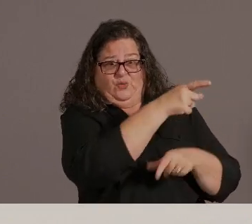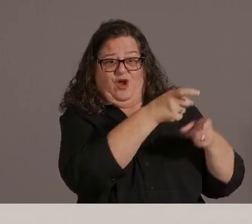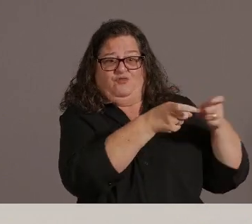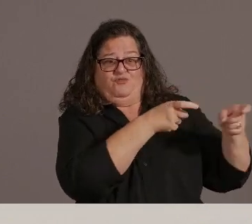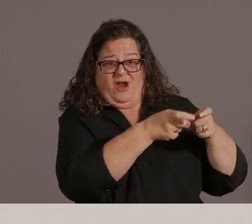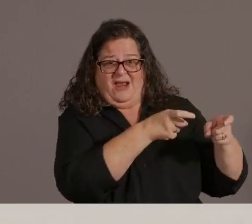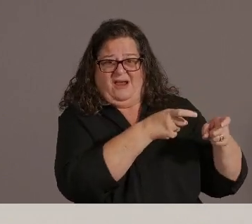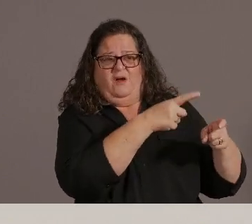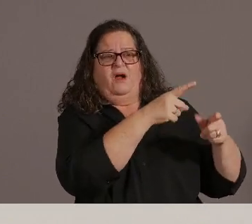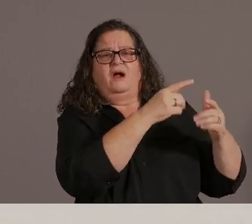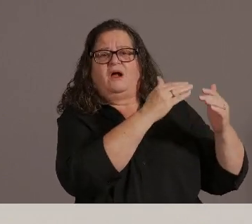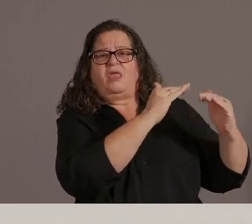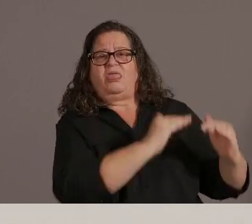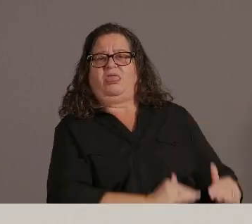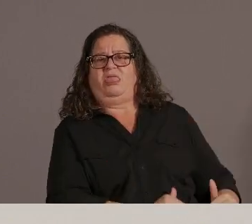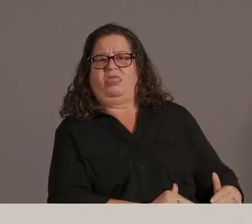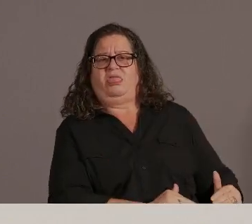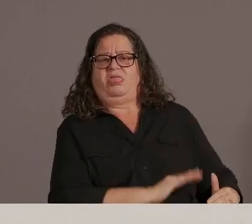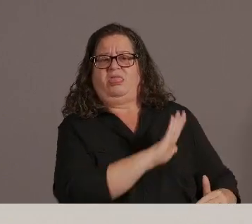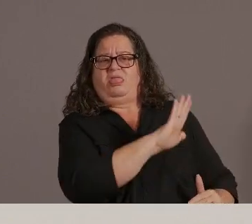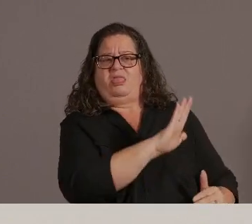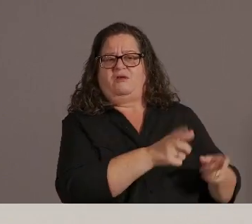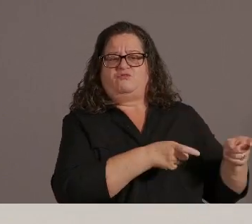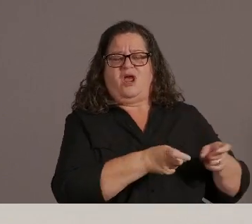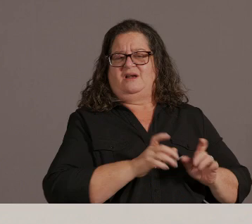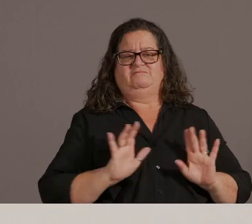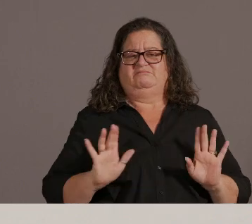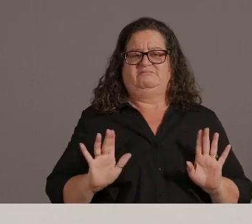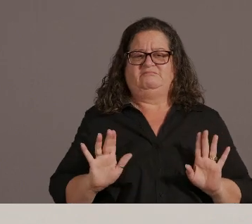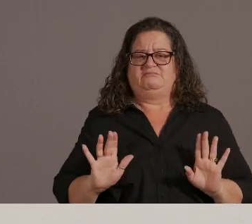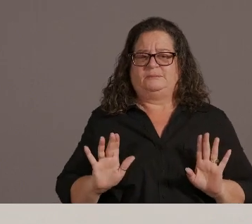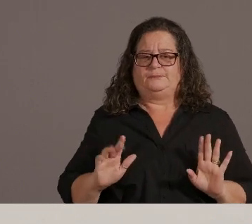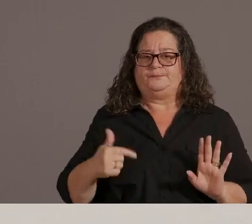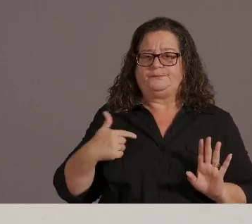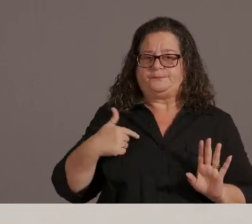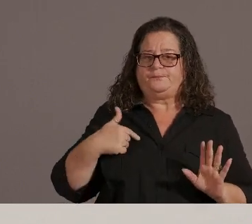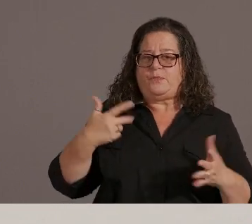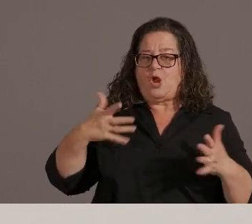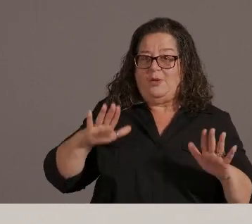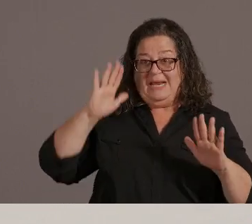we did feel comfortable at this time declining on that offer.